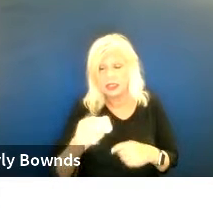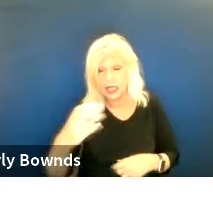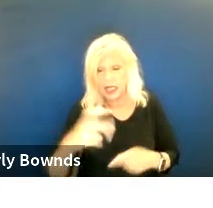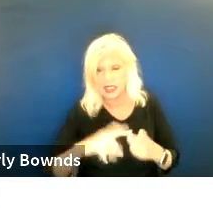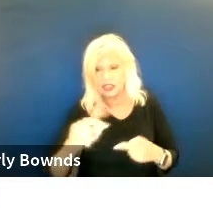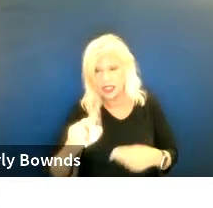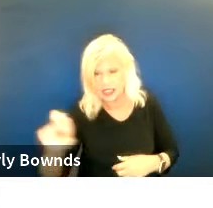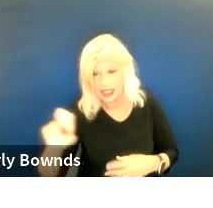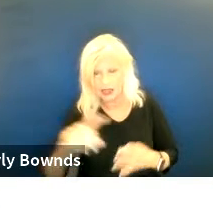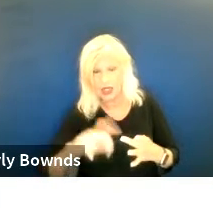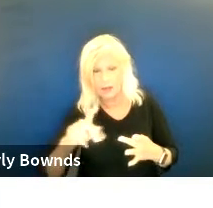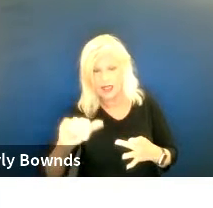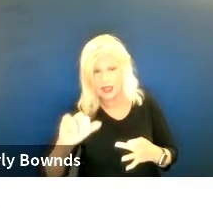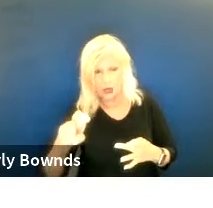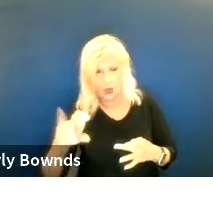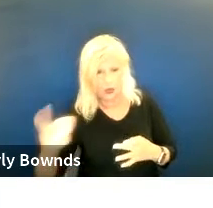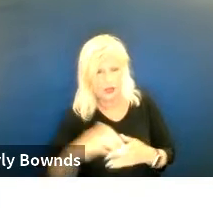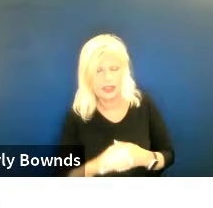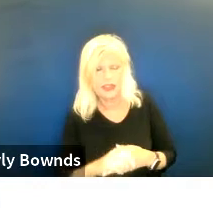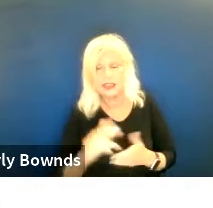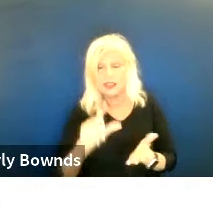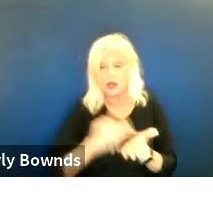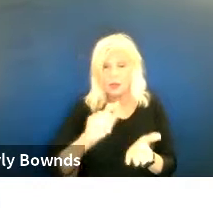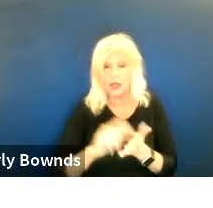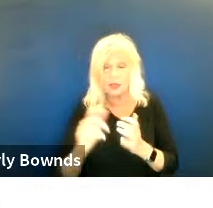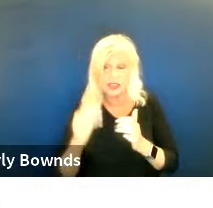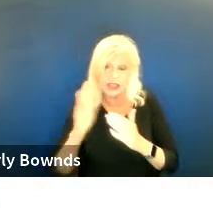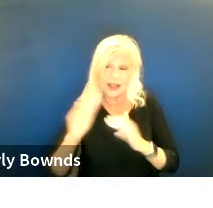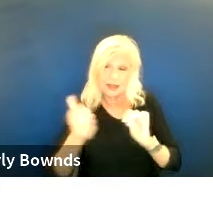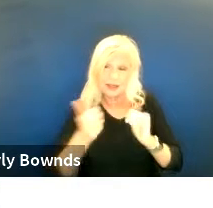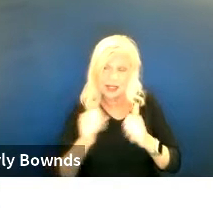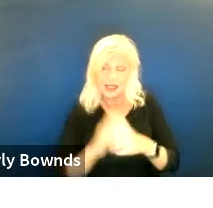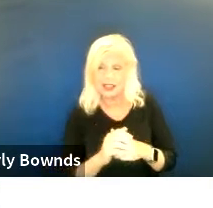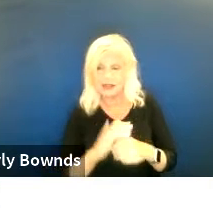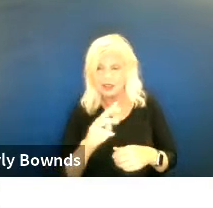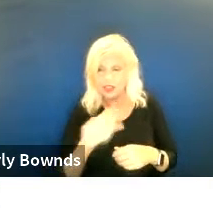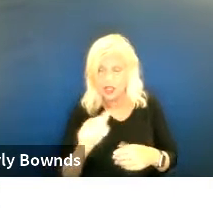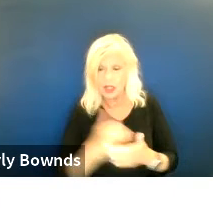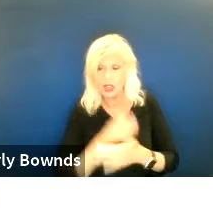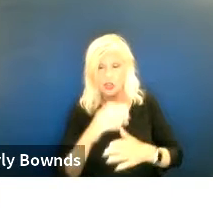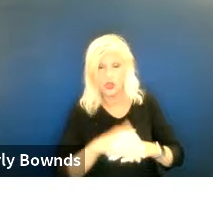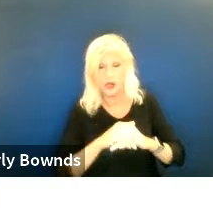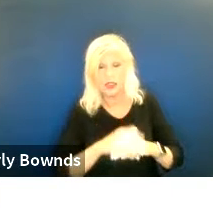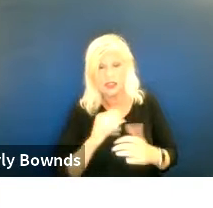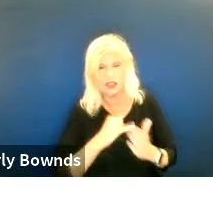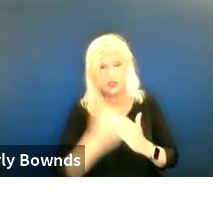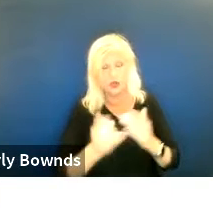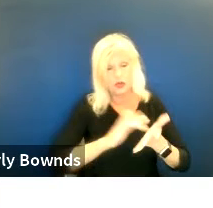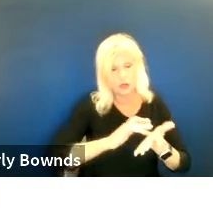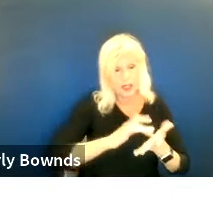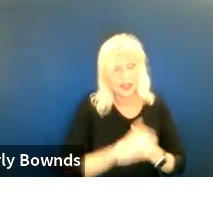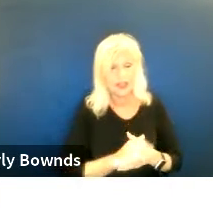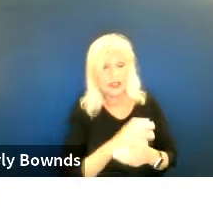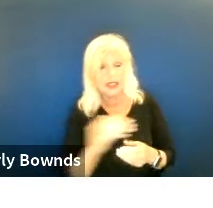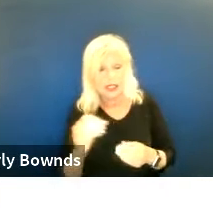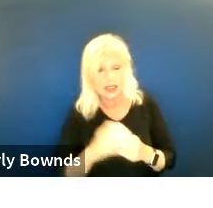and PCORI. He has published in highly competitive journals such as JAMA, New England Journal of Medicine, and Obesity Reviews as first